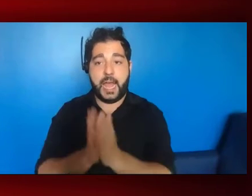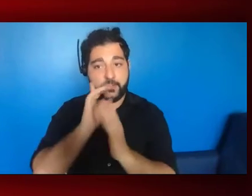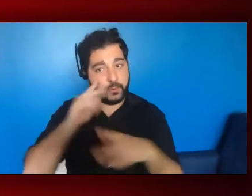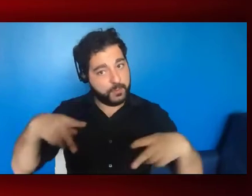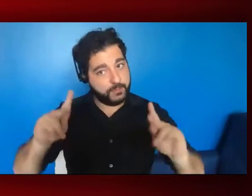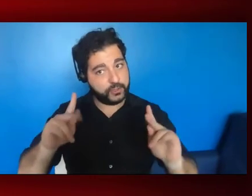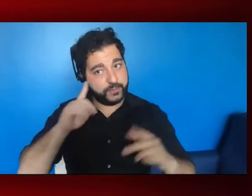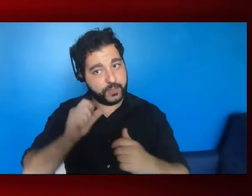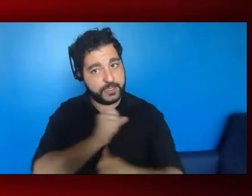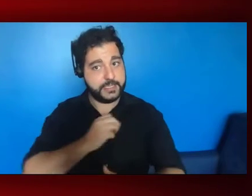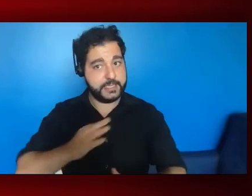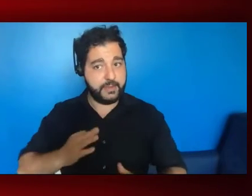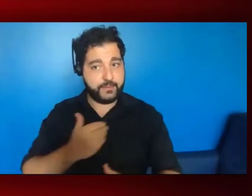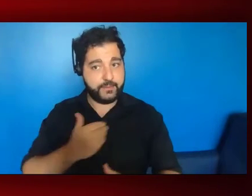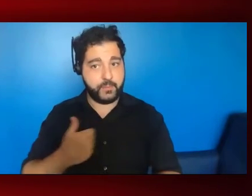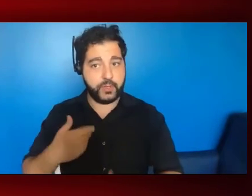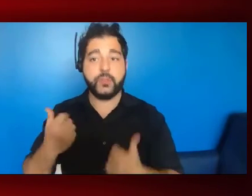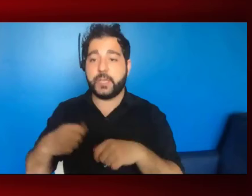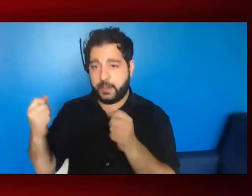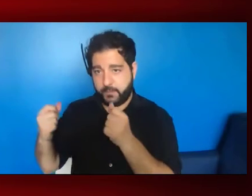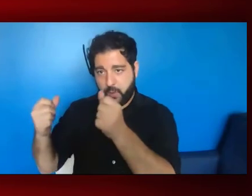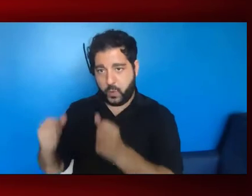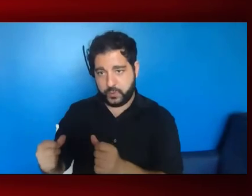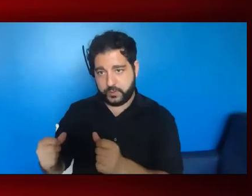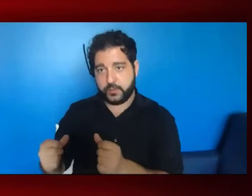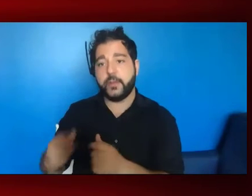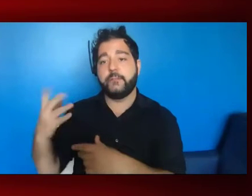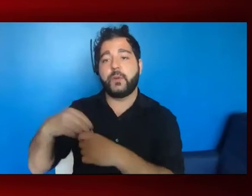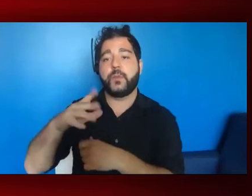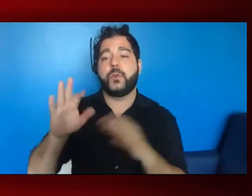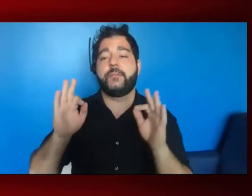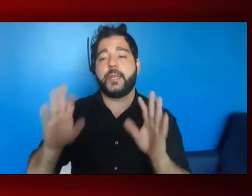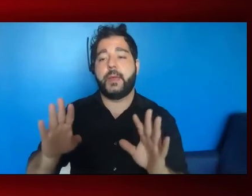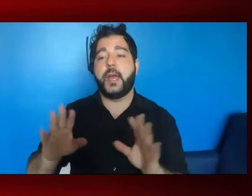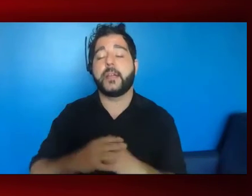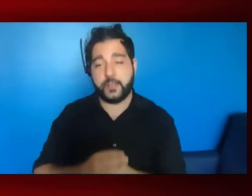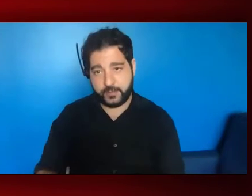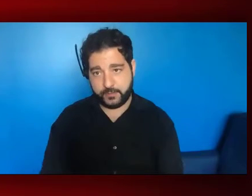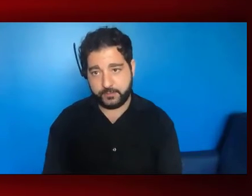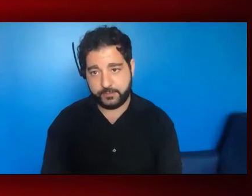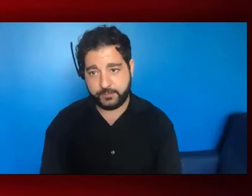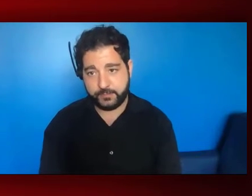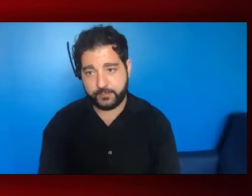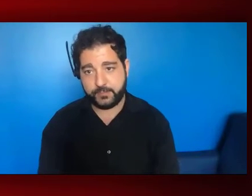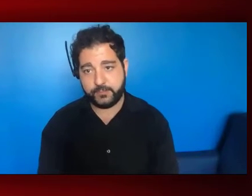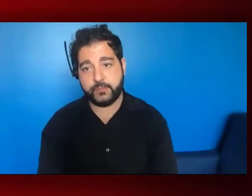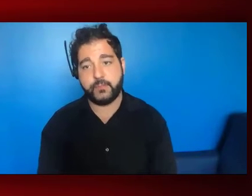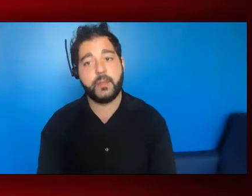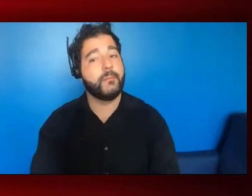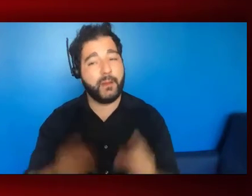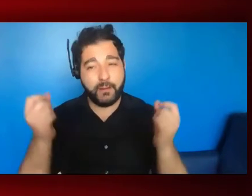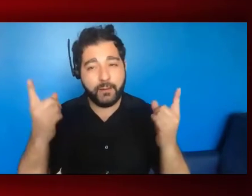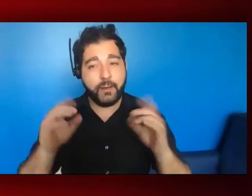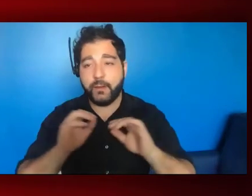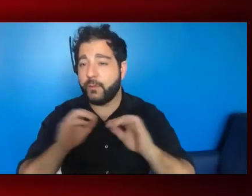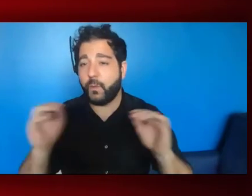the staff or member, you can post it as part of your feedback form. Under no circumstances have